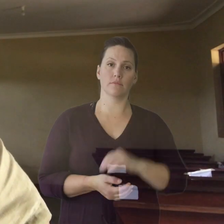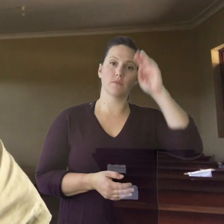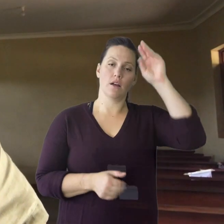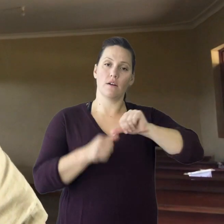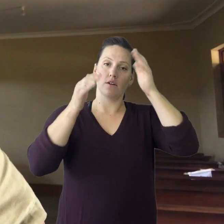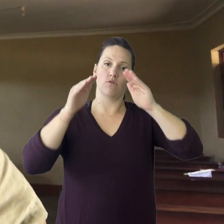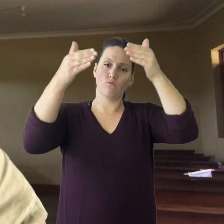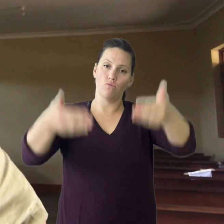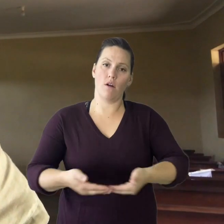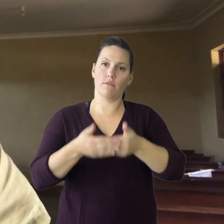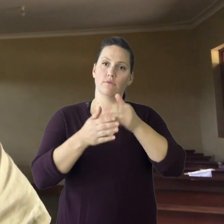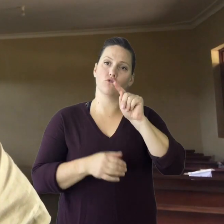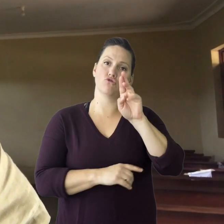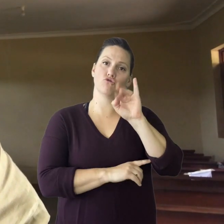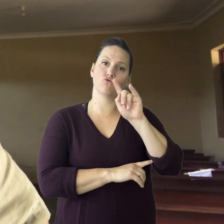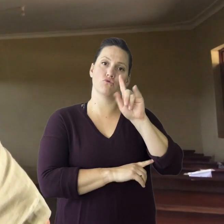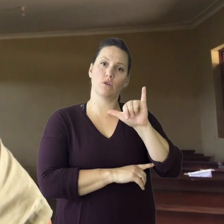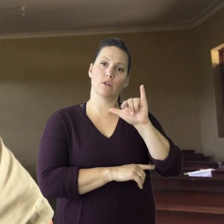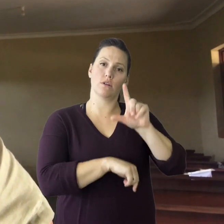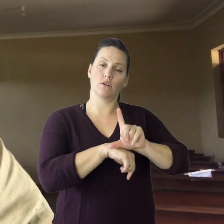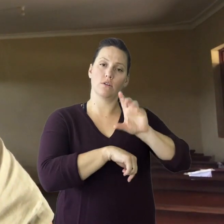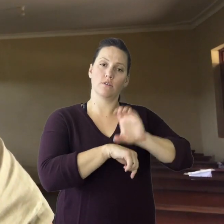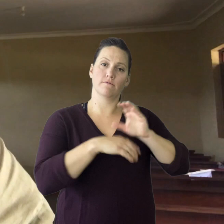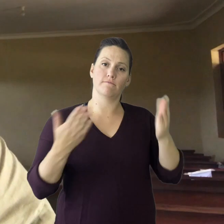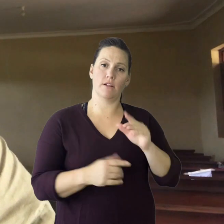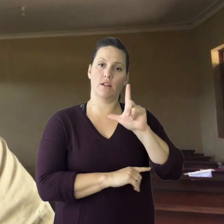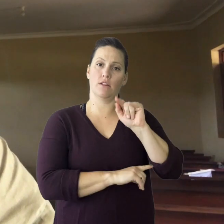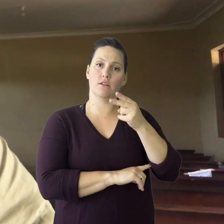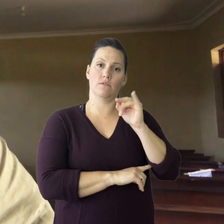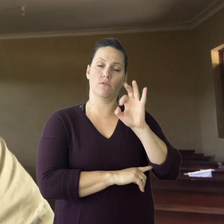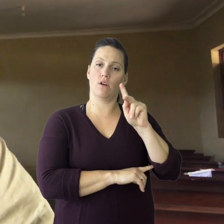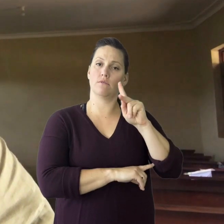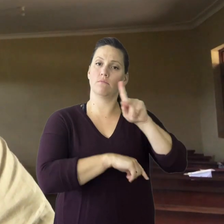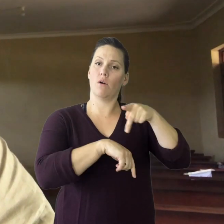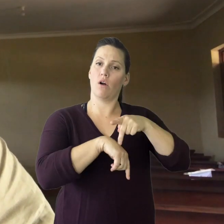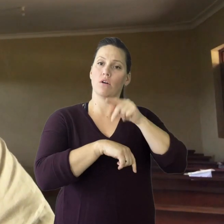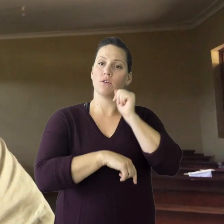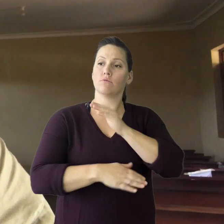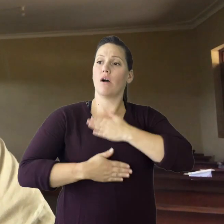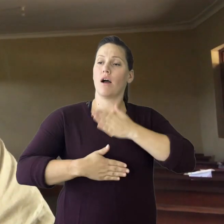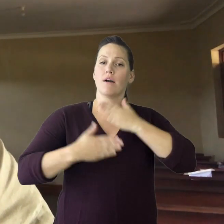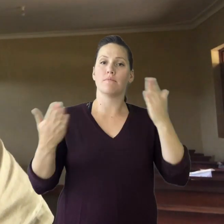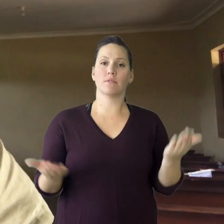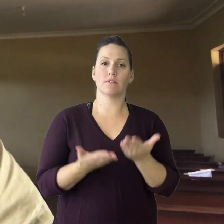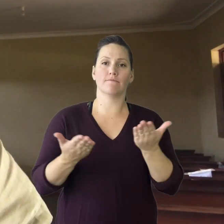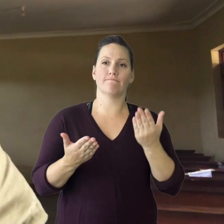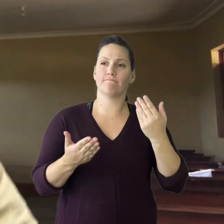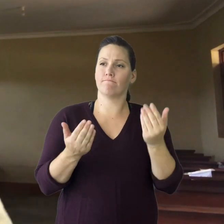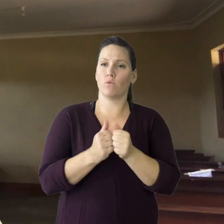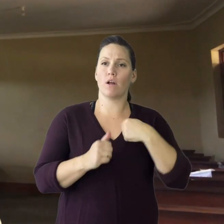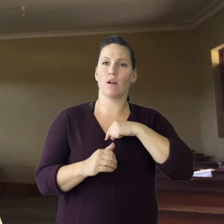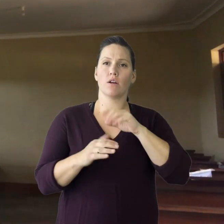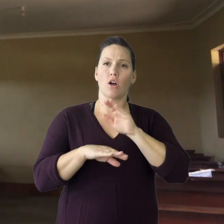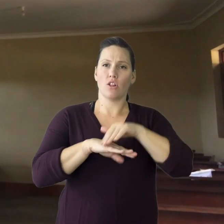Hello, everybody. Welcome to Trinity Lutheran Church in Litchfield Park, Arizona. We're glad you're joining us today for our online worship.